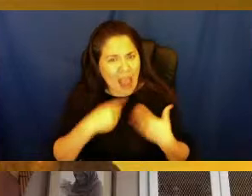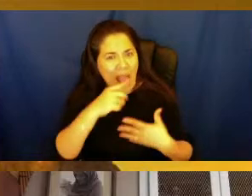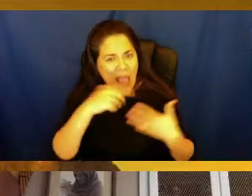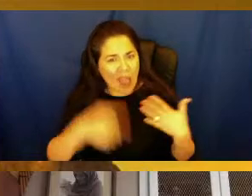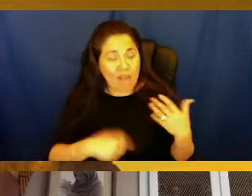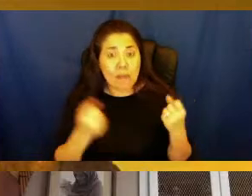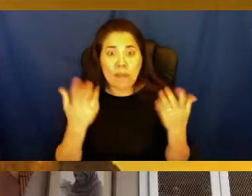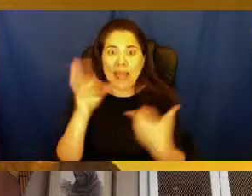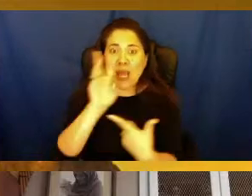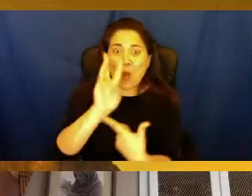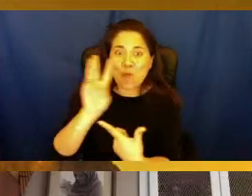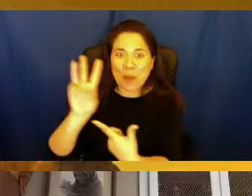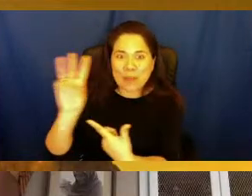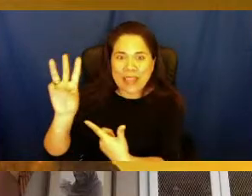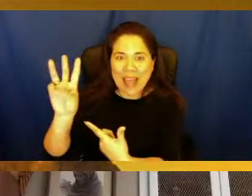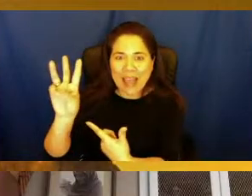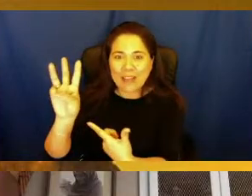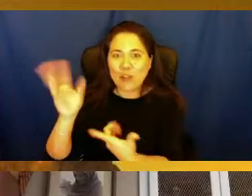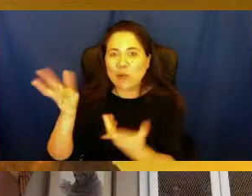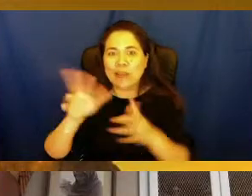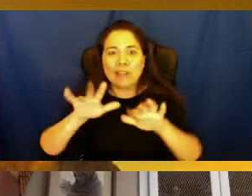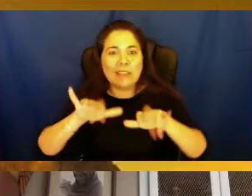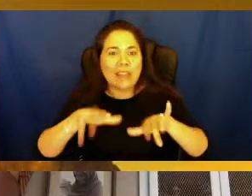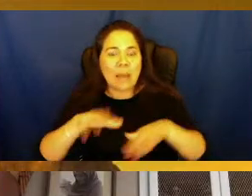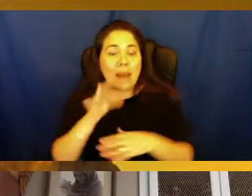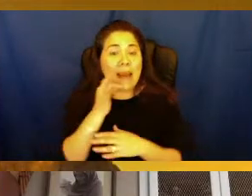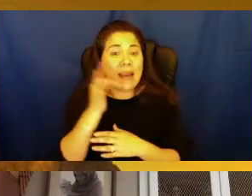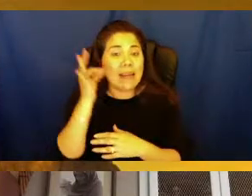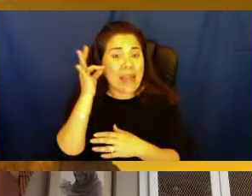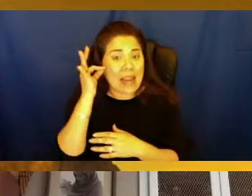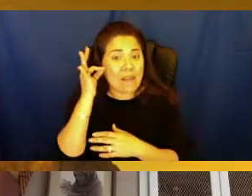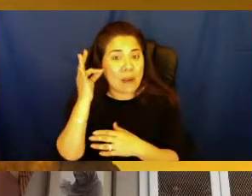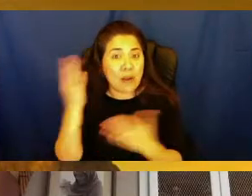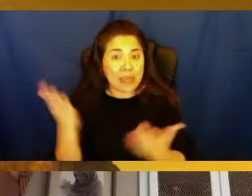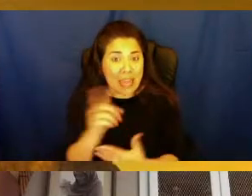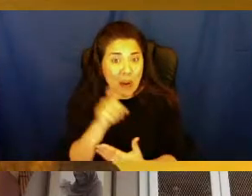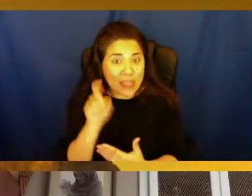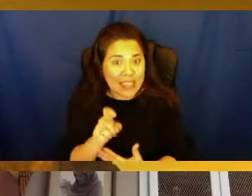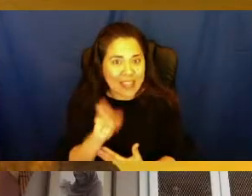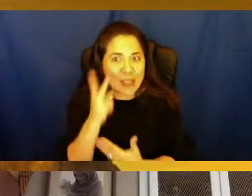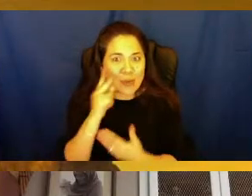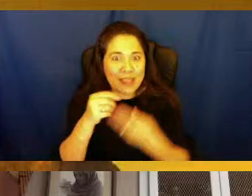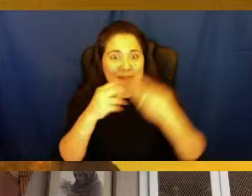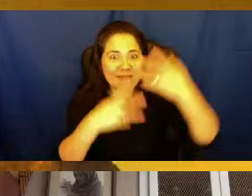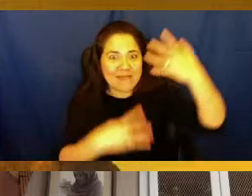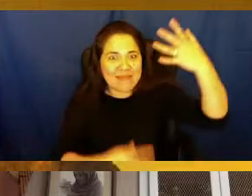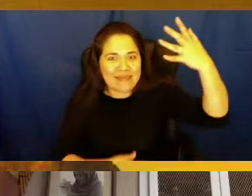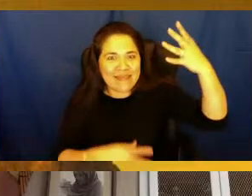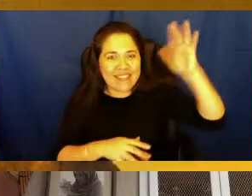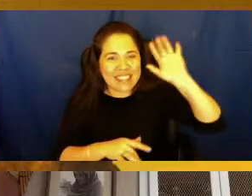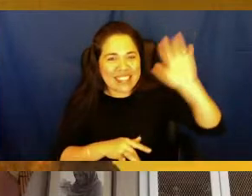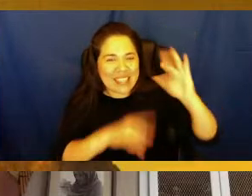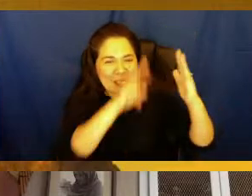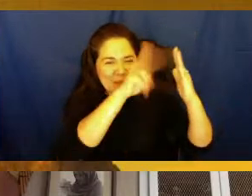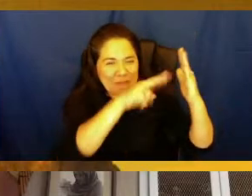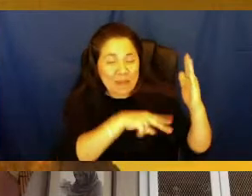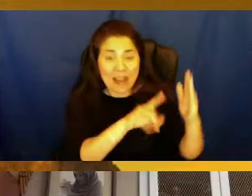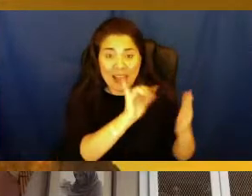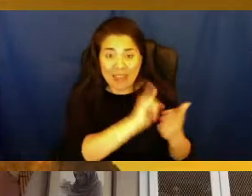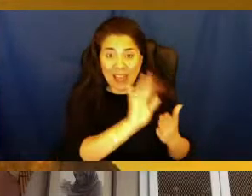website and type like Native Americans in Texas, and you will have some institutions, some organizations, and you start from there,